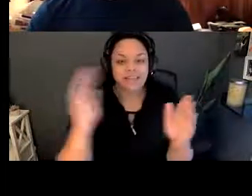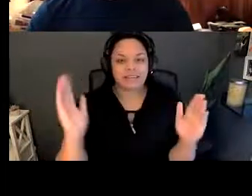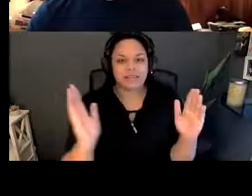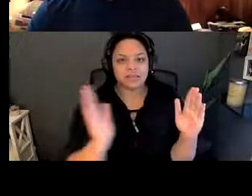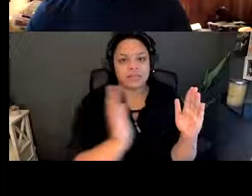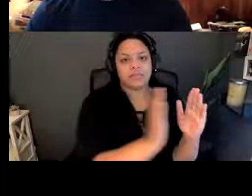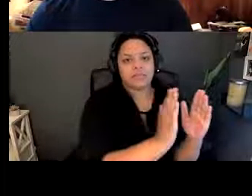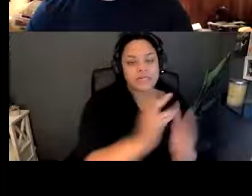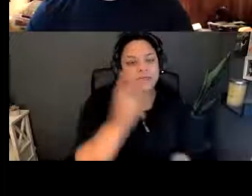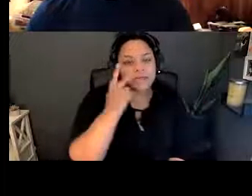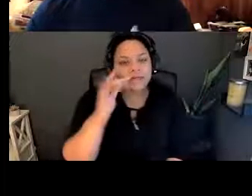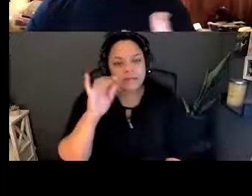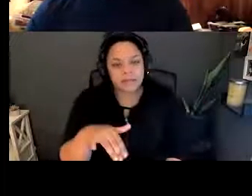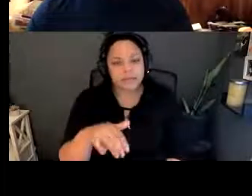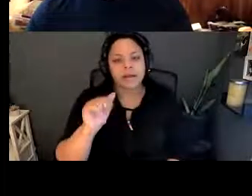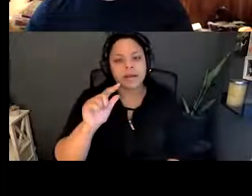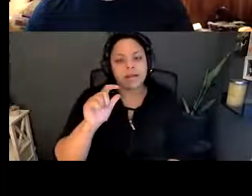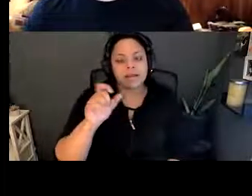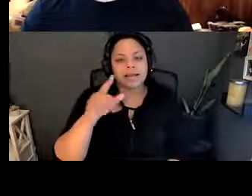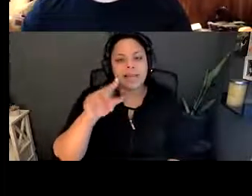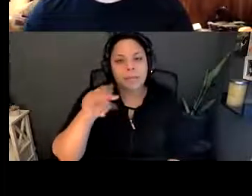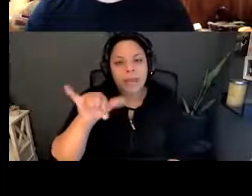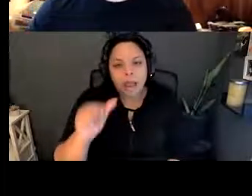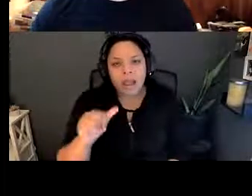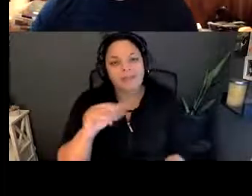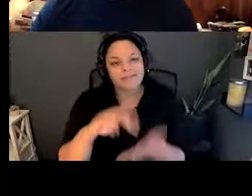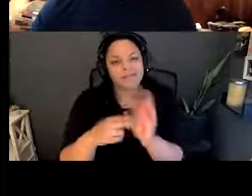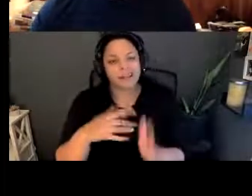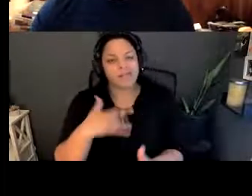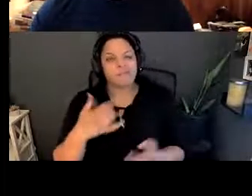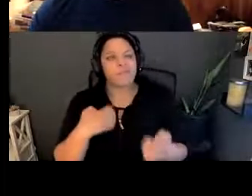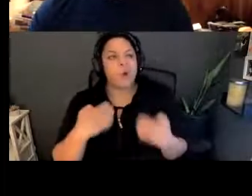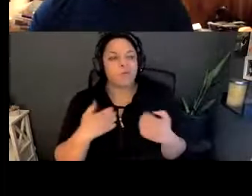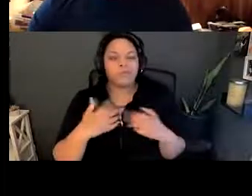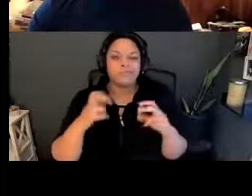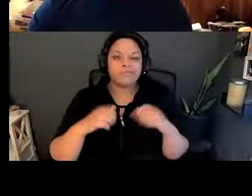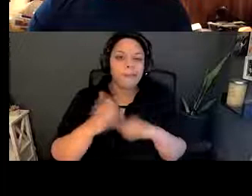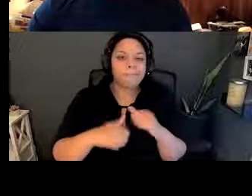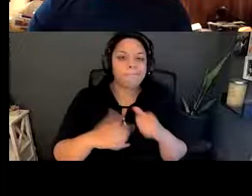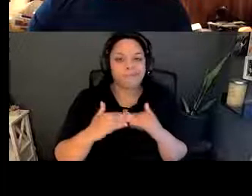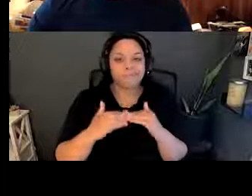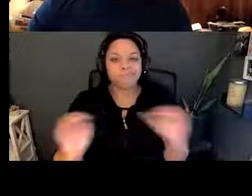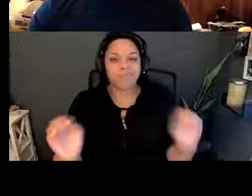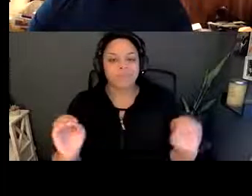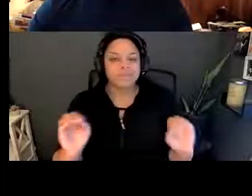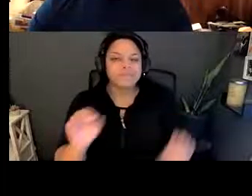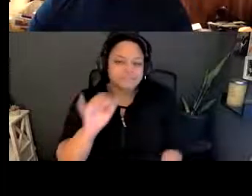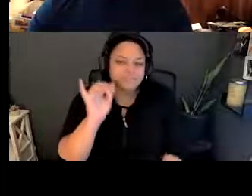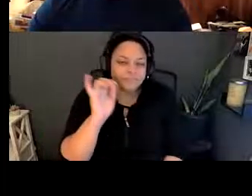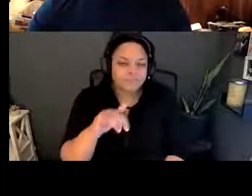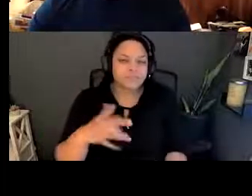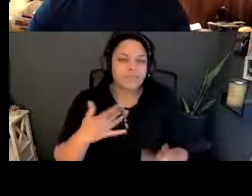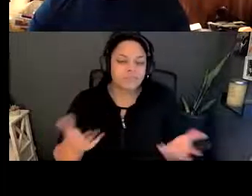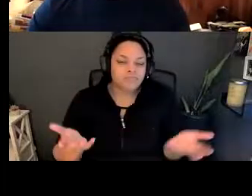sometimes see this alexithymia or this emotional numbness, if you will, about the things that